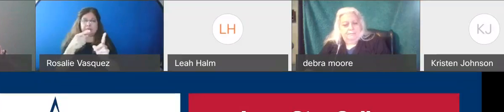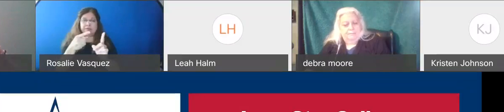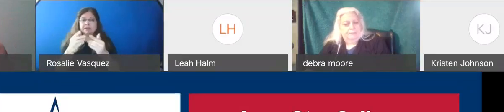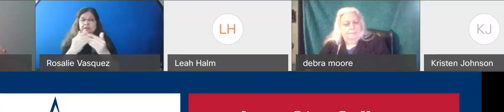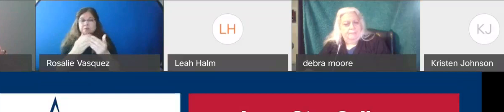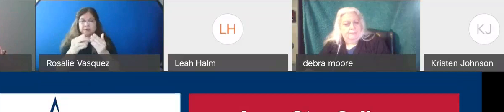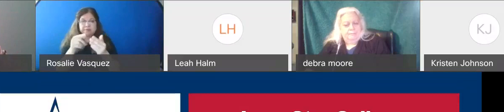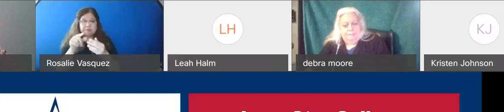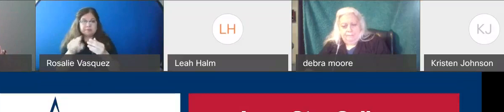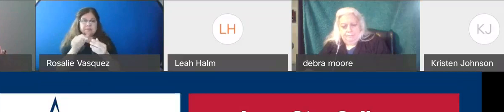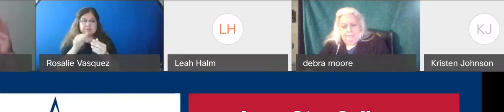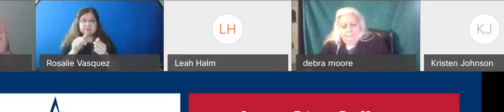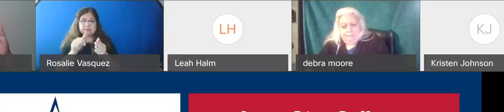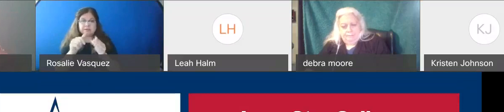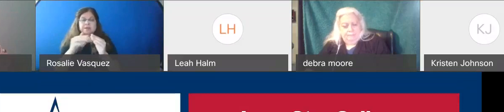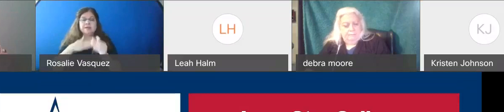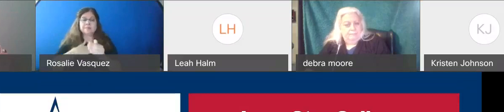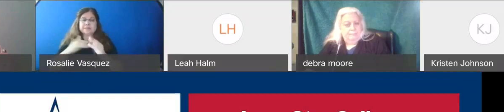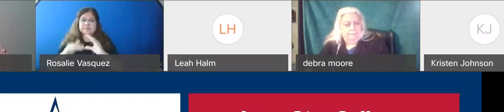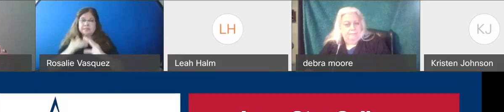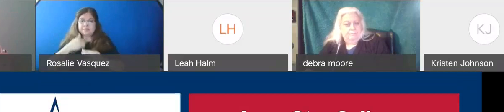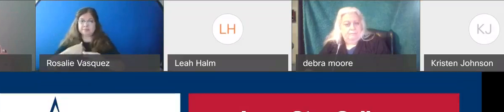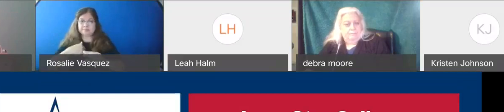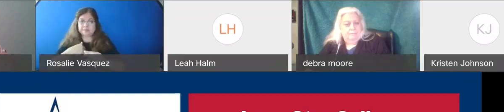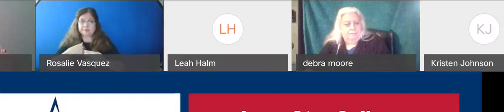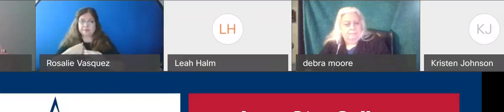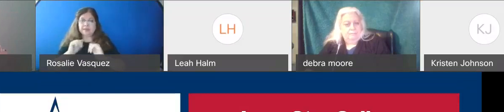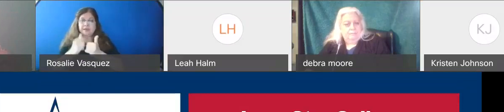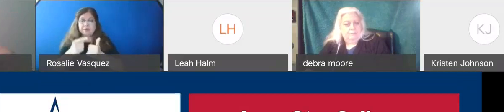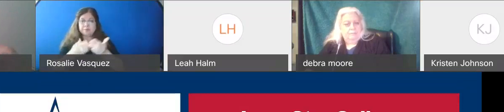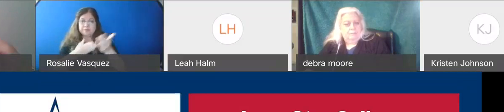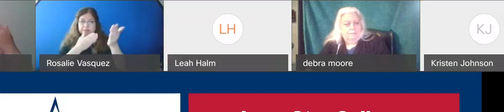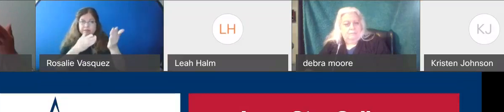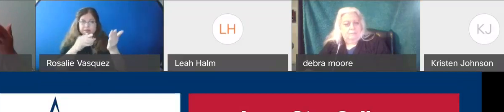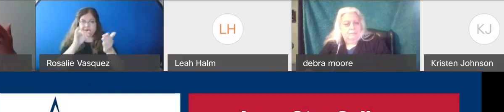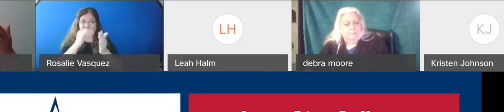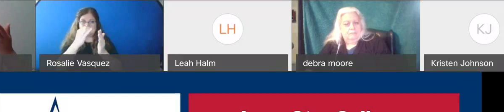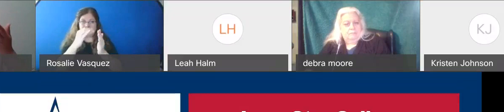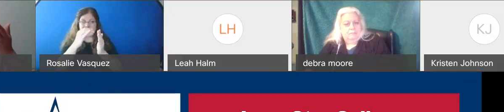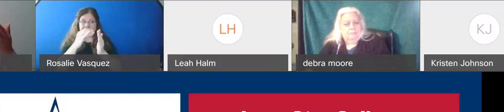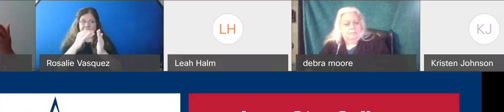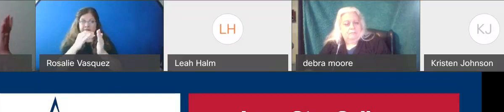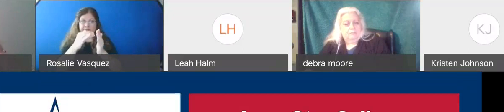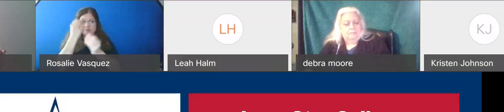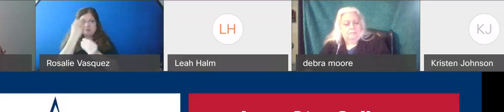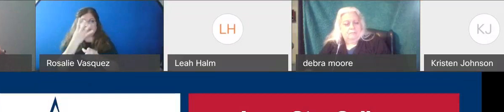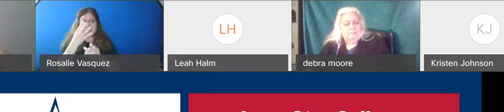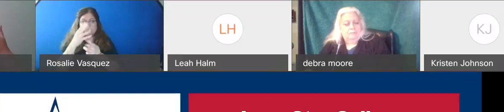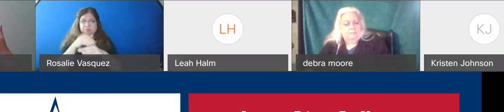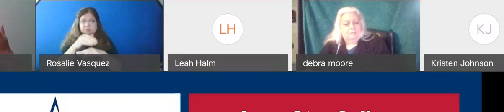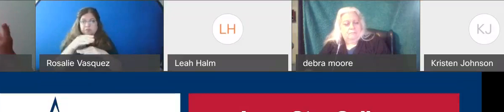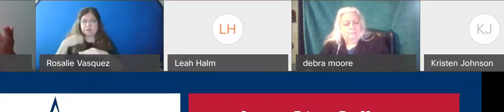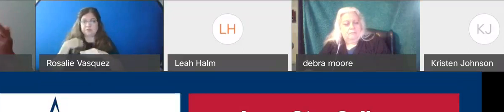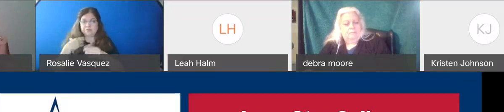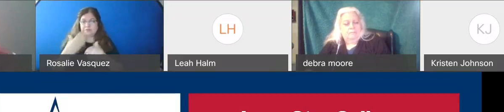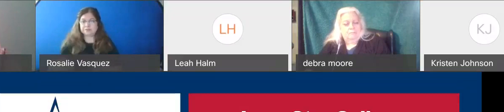you do that, please email me the date that you presented the overview, so that way I can send this information to system office because they need to